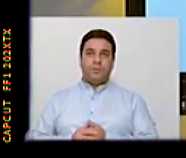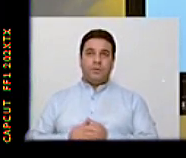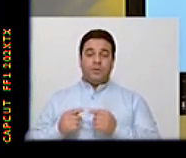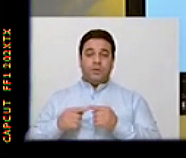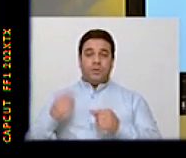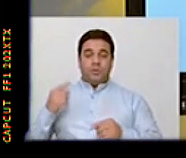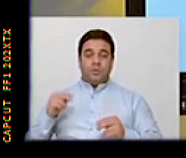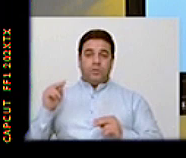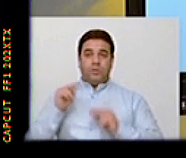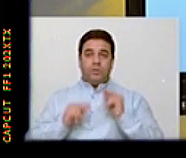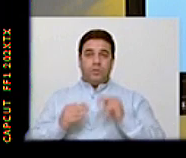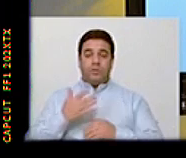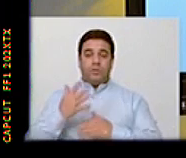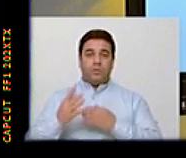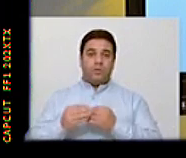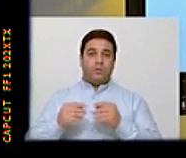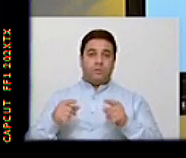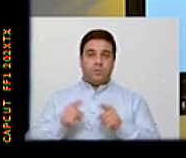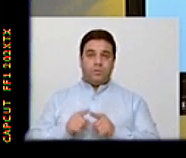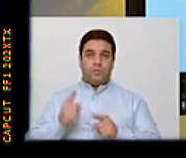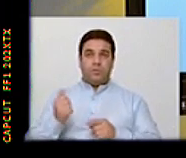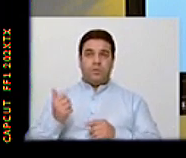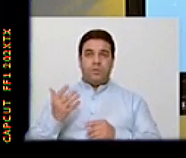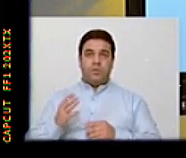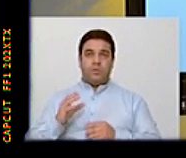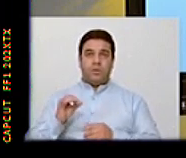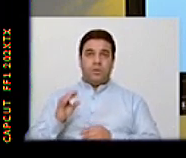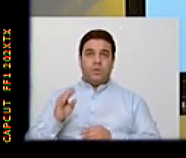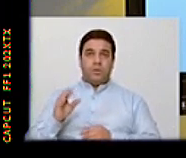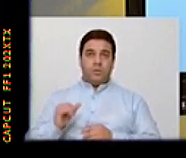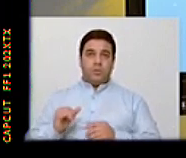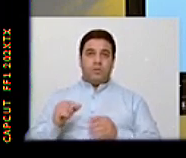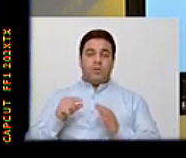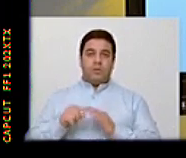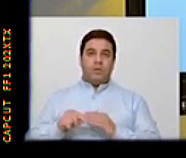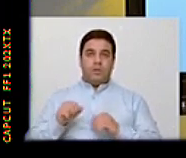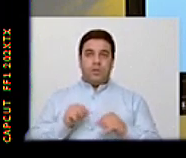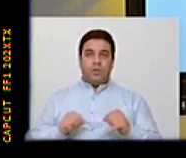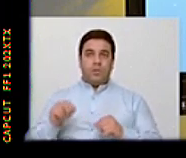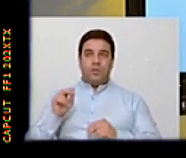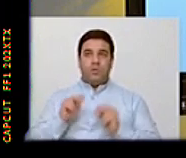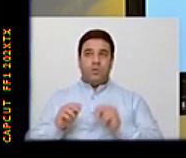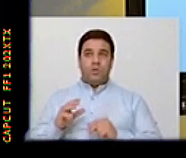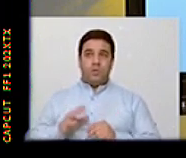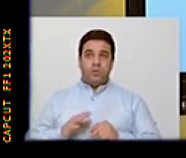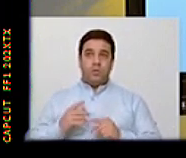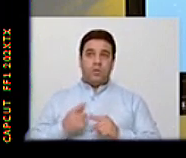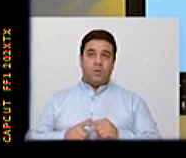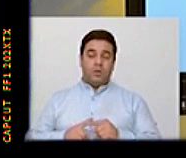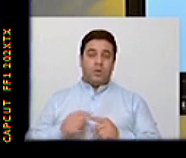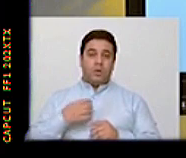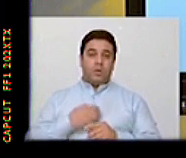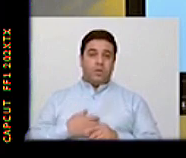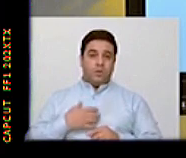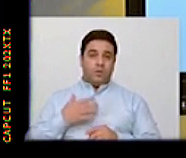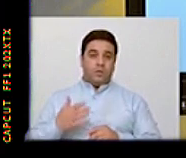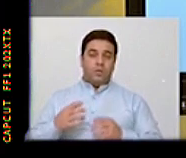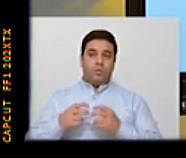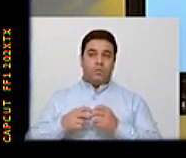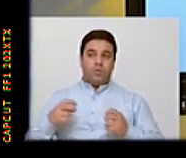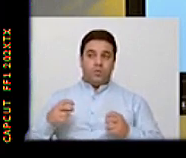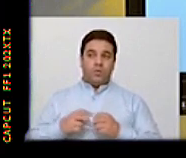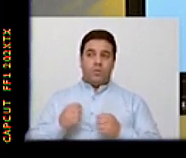O'tgan darslarda sizlar bilan bir necha sistemalarning tebranishini o'rgandik. Ya'ni asosan